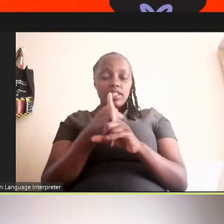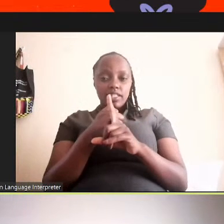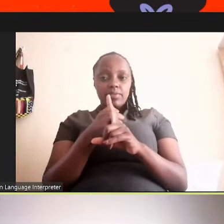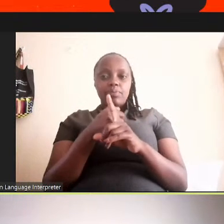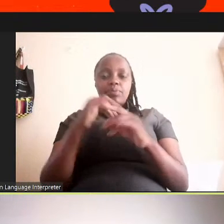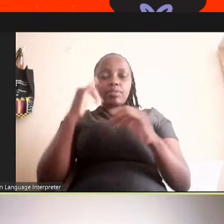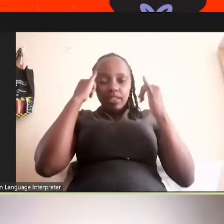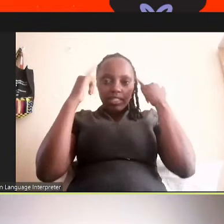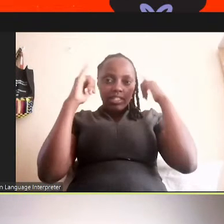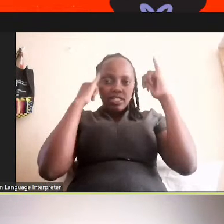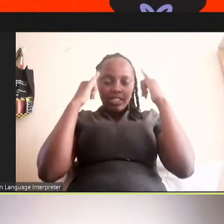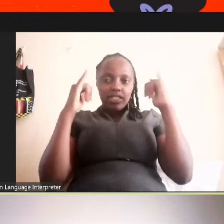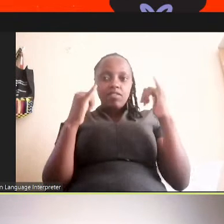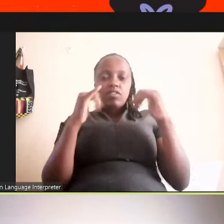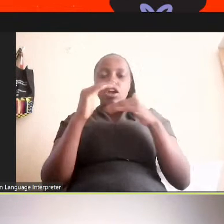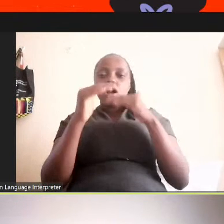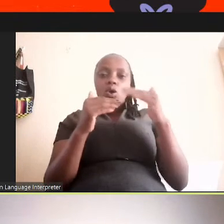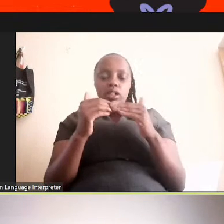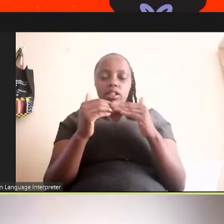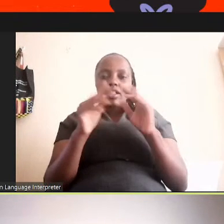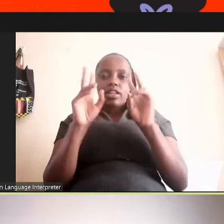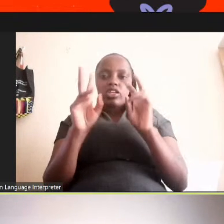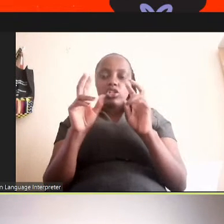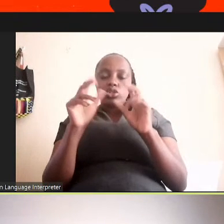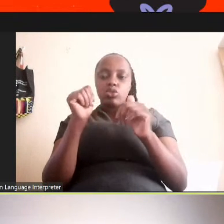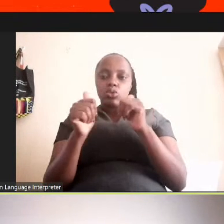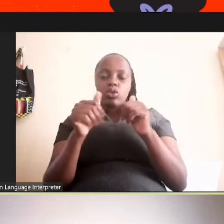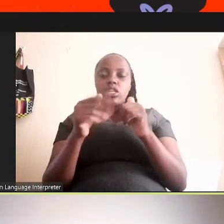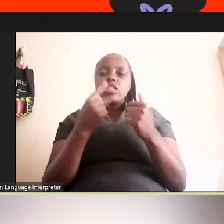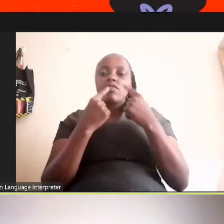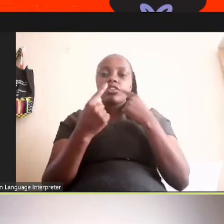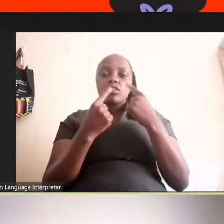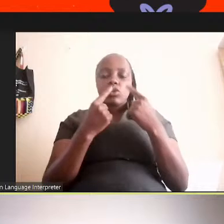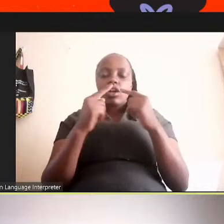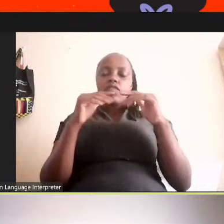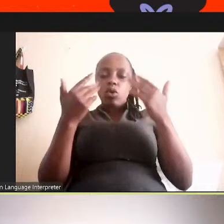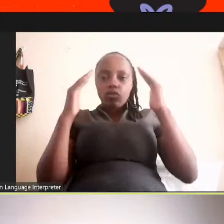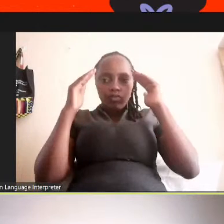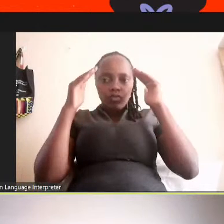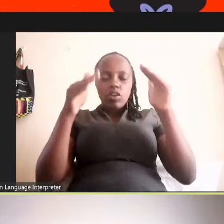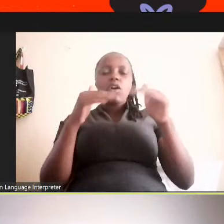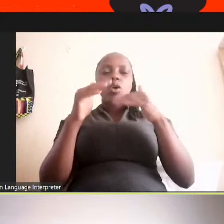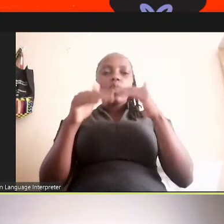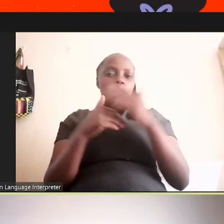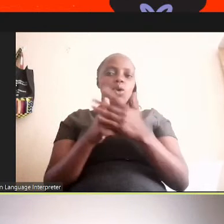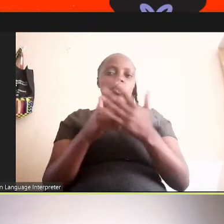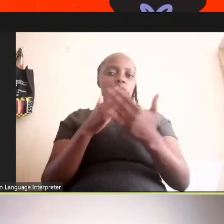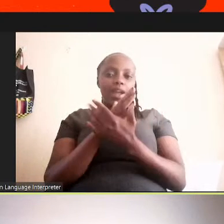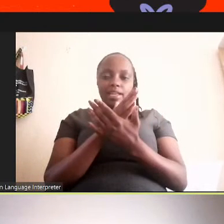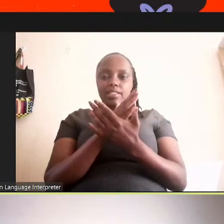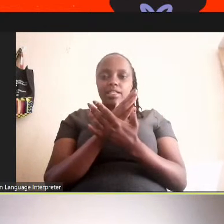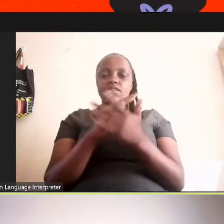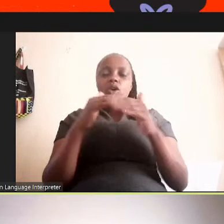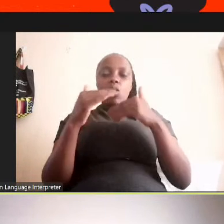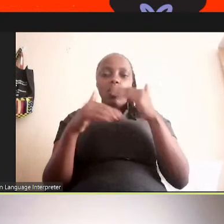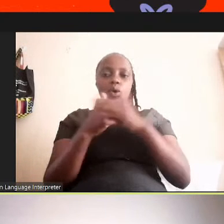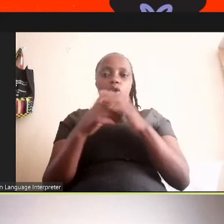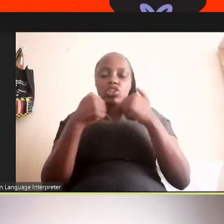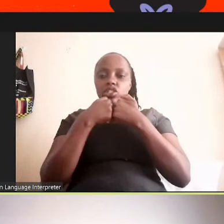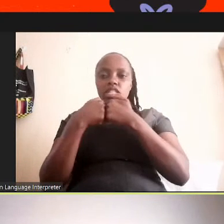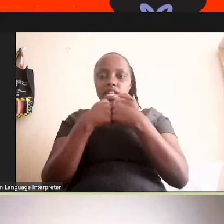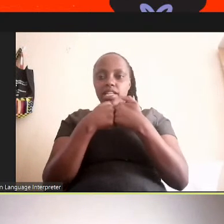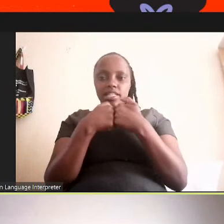initiatives. Every issue that we're focusing on, or every right, every challenge, has